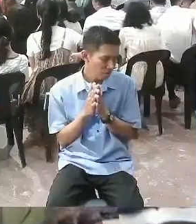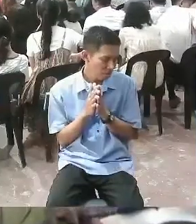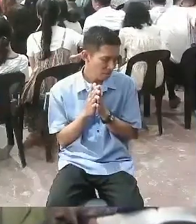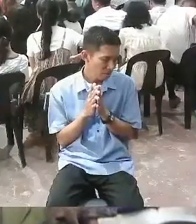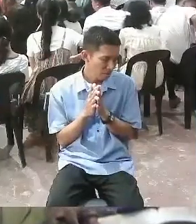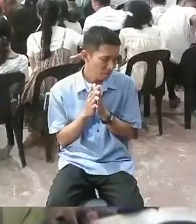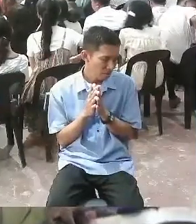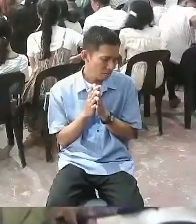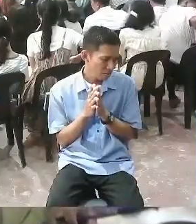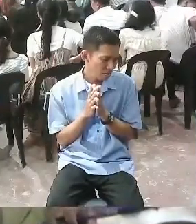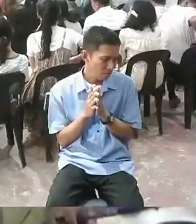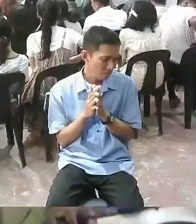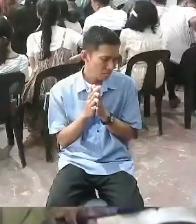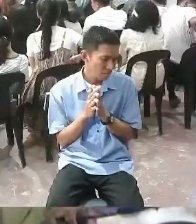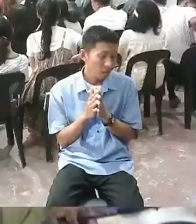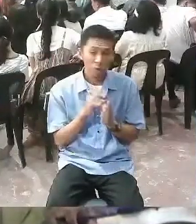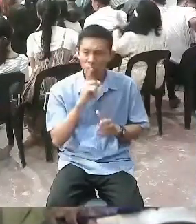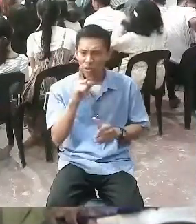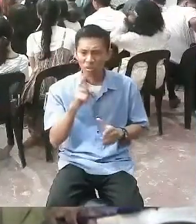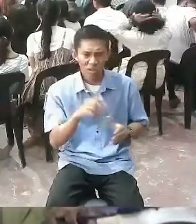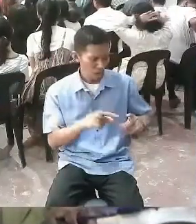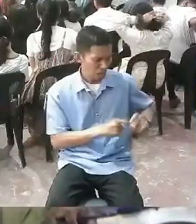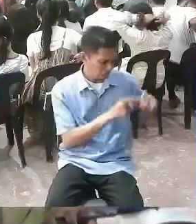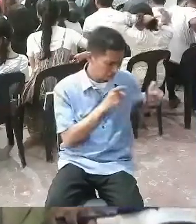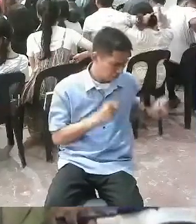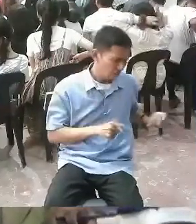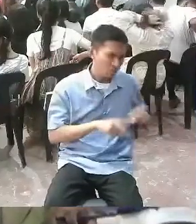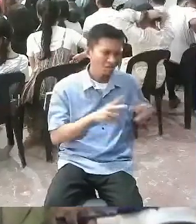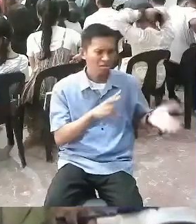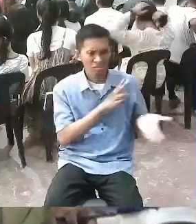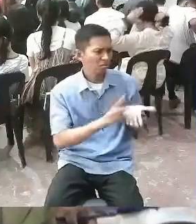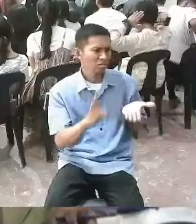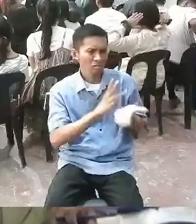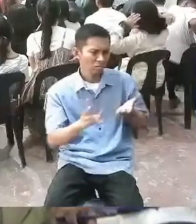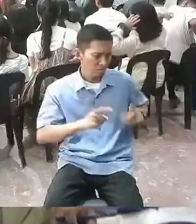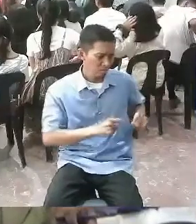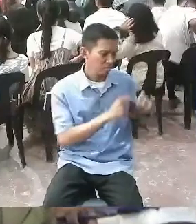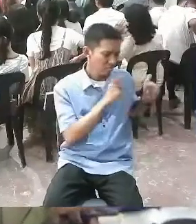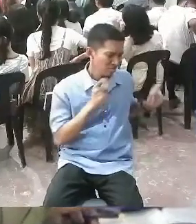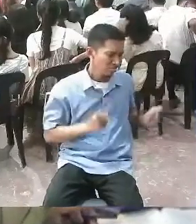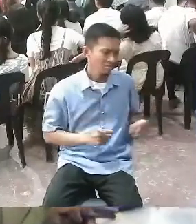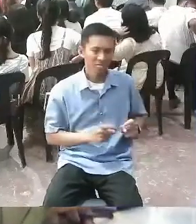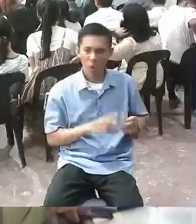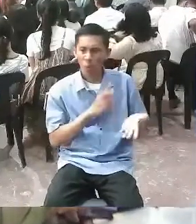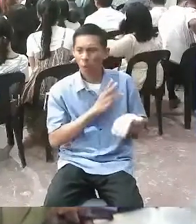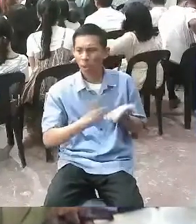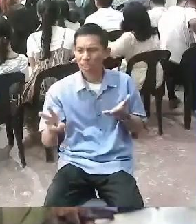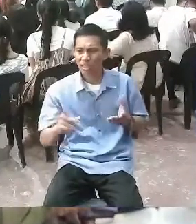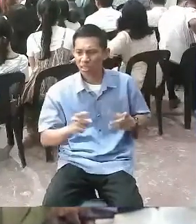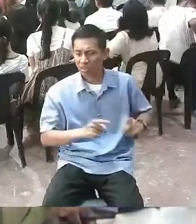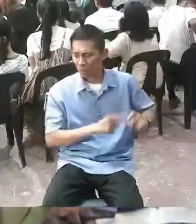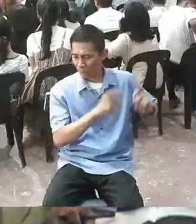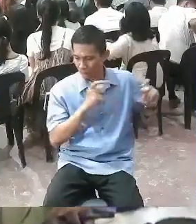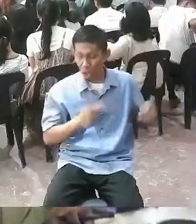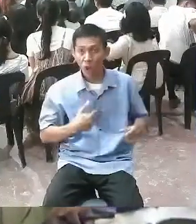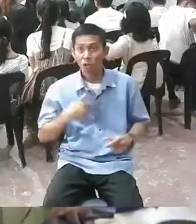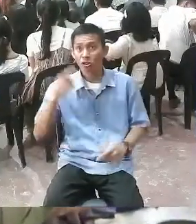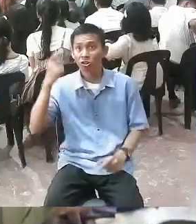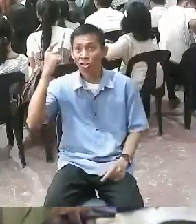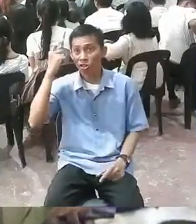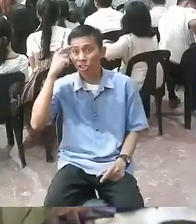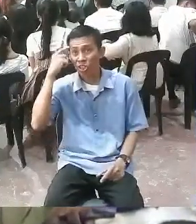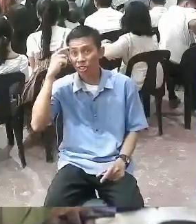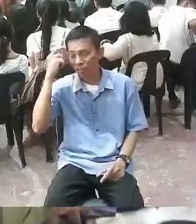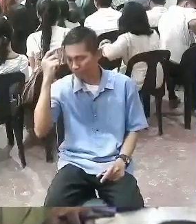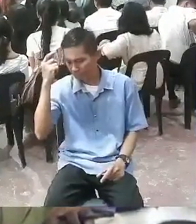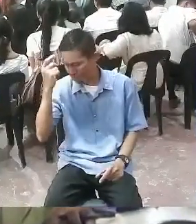The thought of foolishness is sin. I have foolish thoughts a lot. So I'm thinking